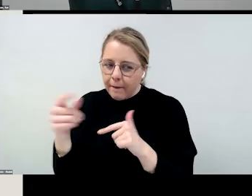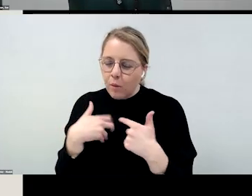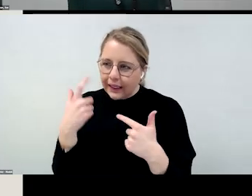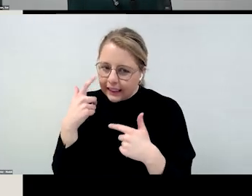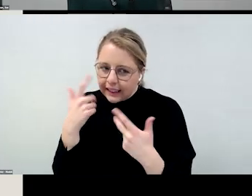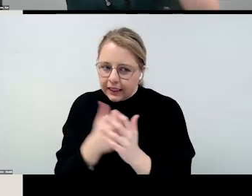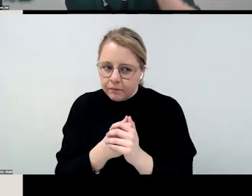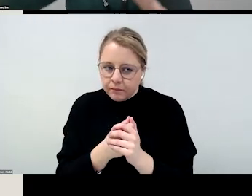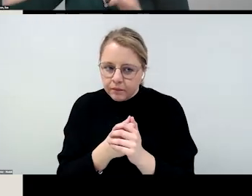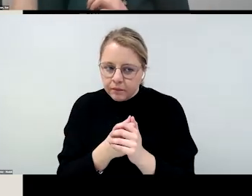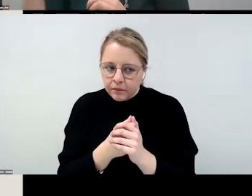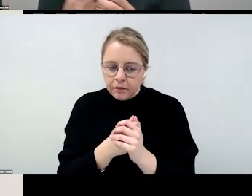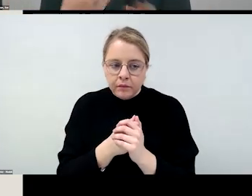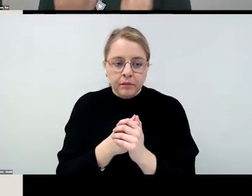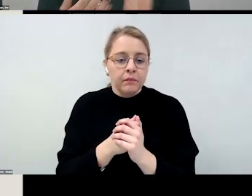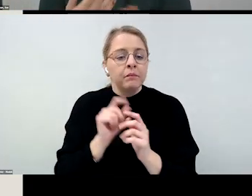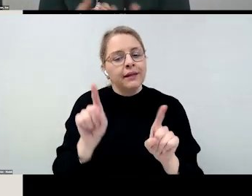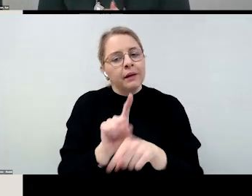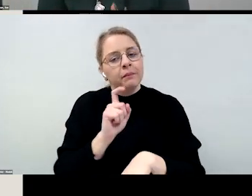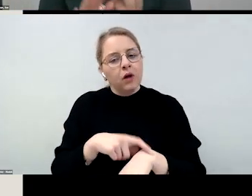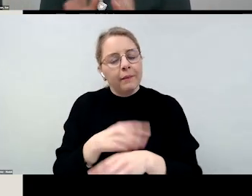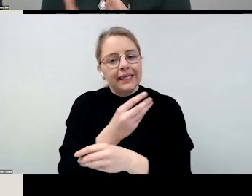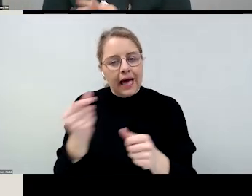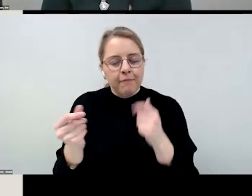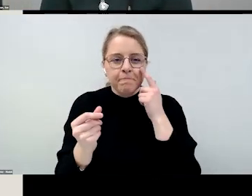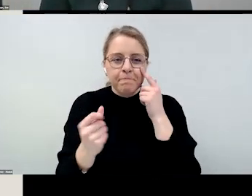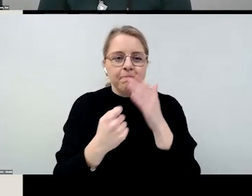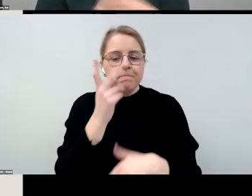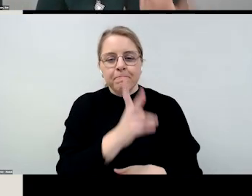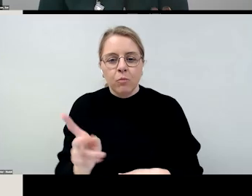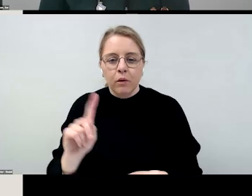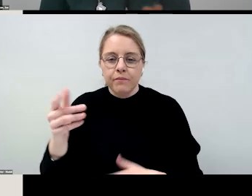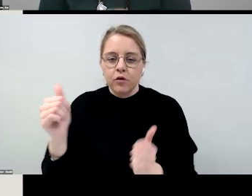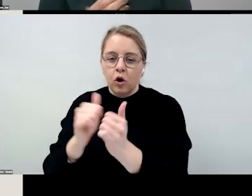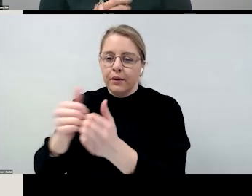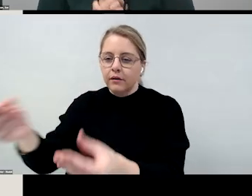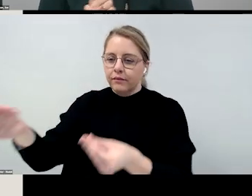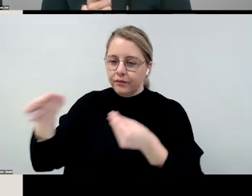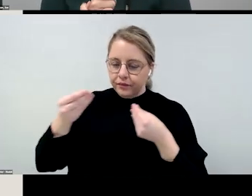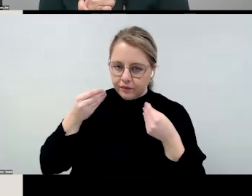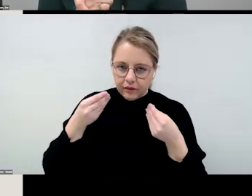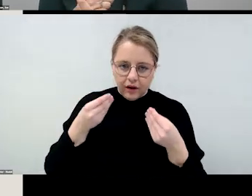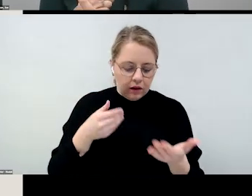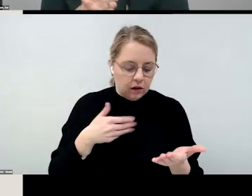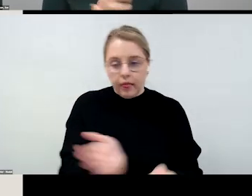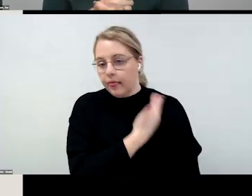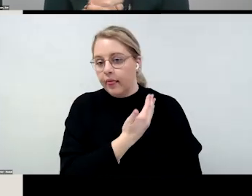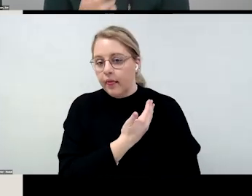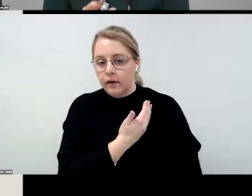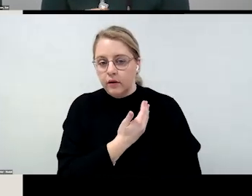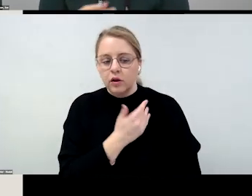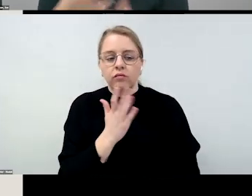However, healthcare professionals also told us that something that can typically happen is sometimes those documents get dismissed. And so it's really important